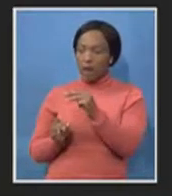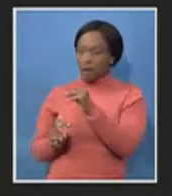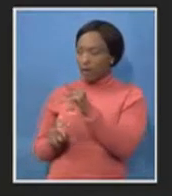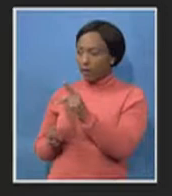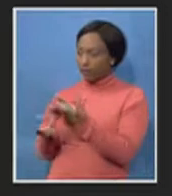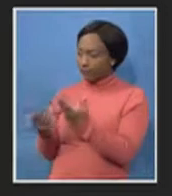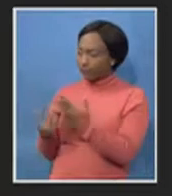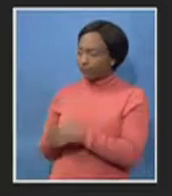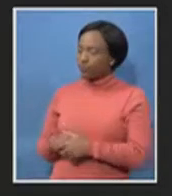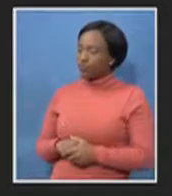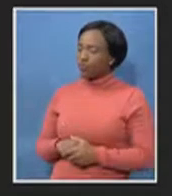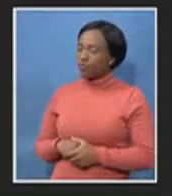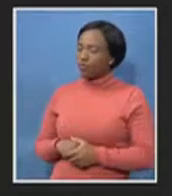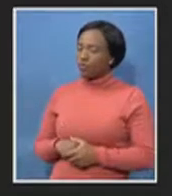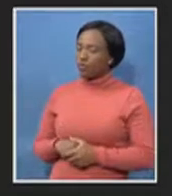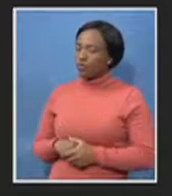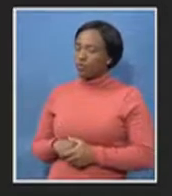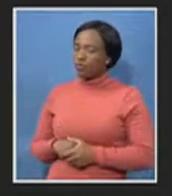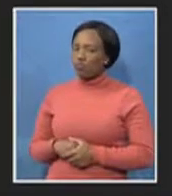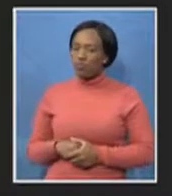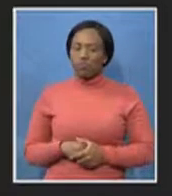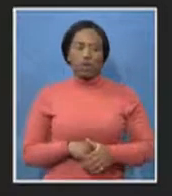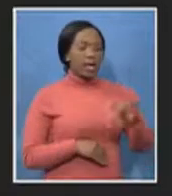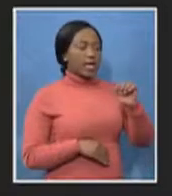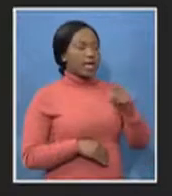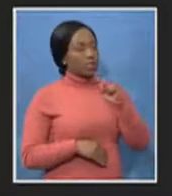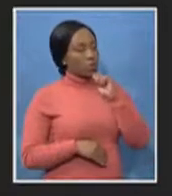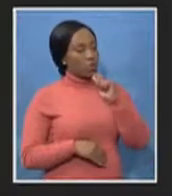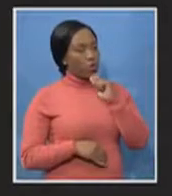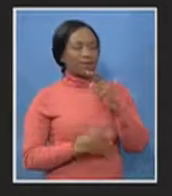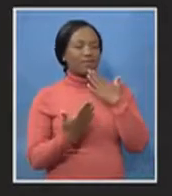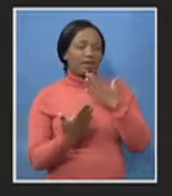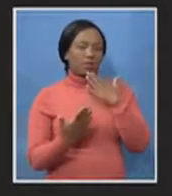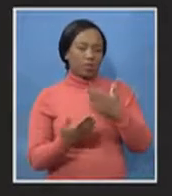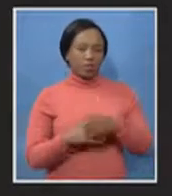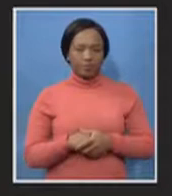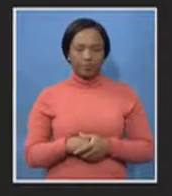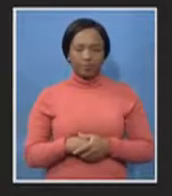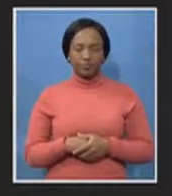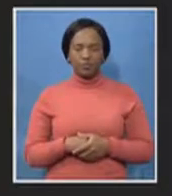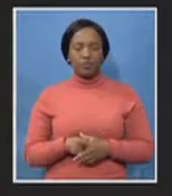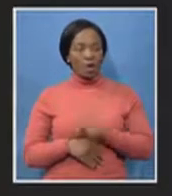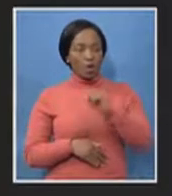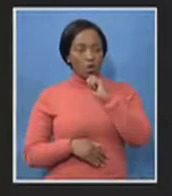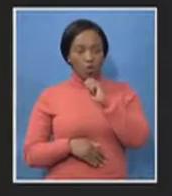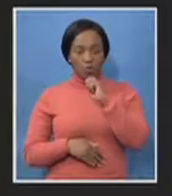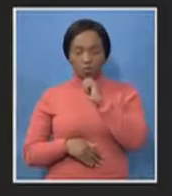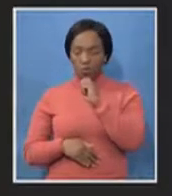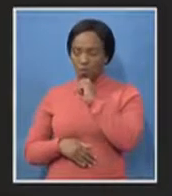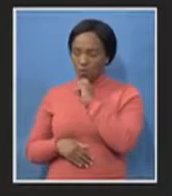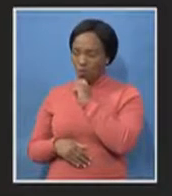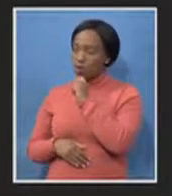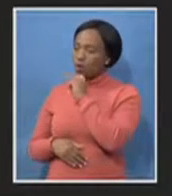Yes, good morning. Thank you. My name is Mark. Morning, yes. Professor